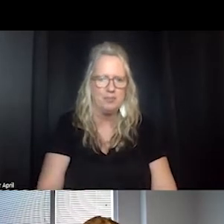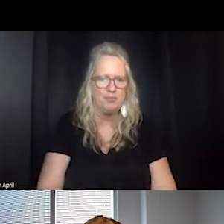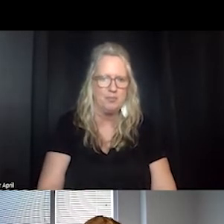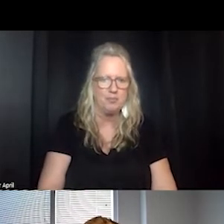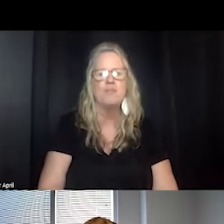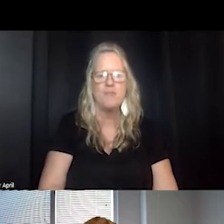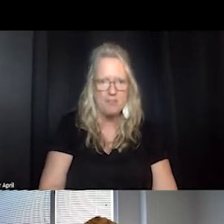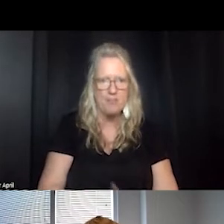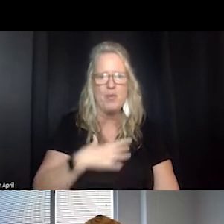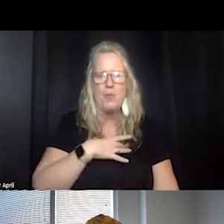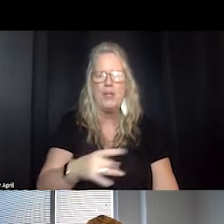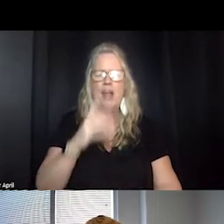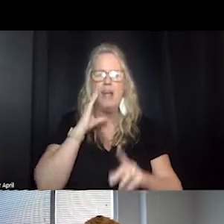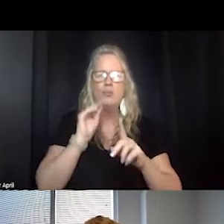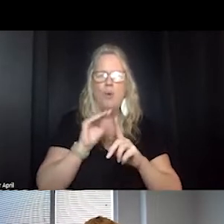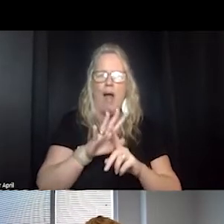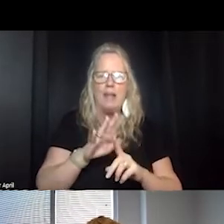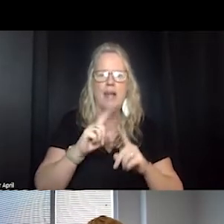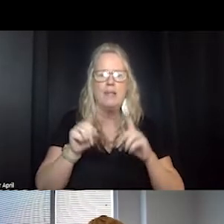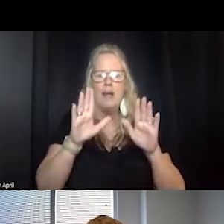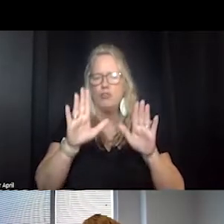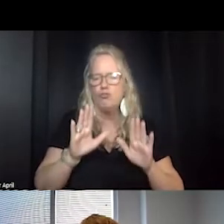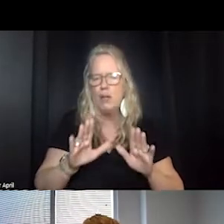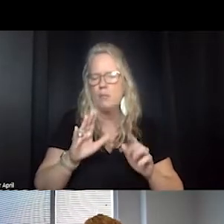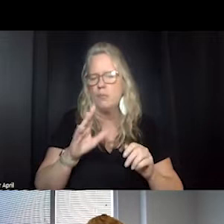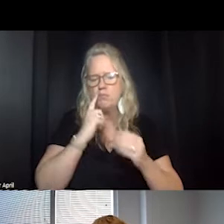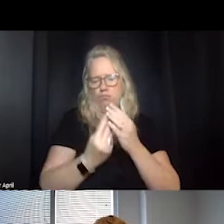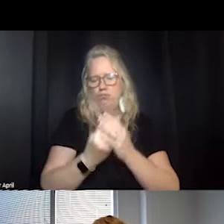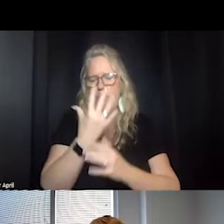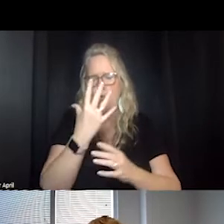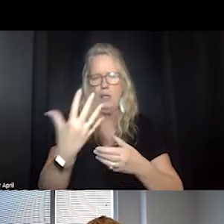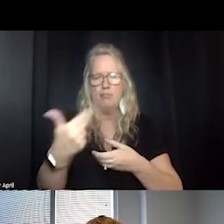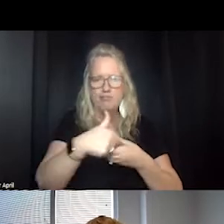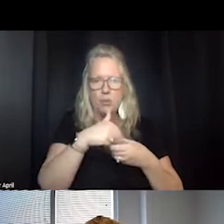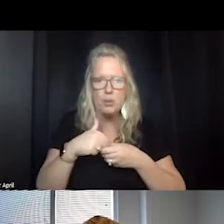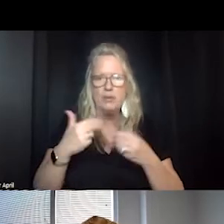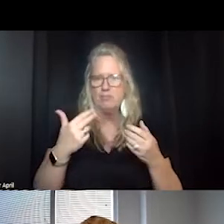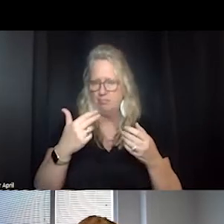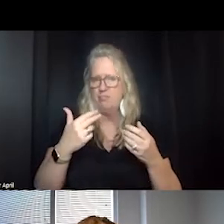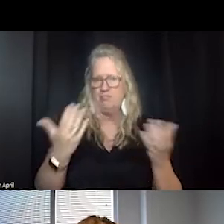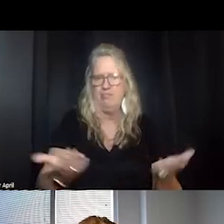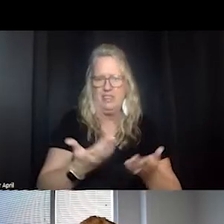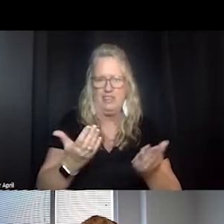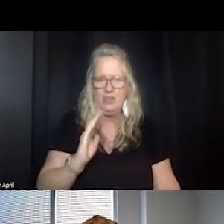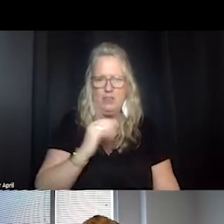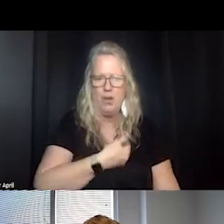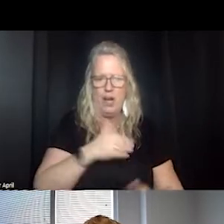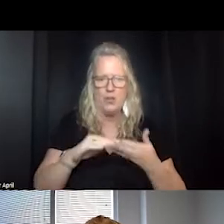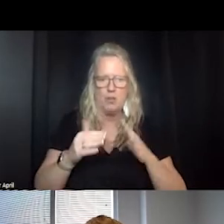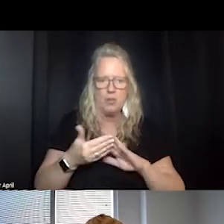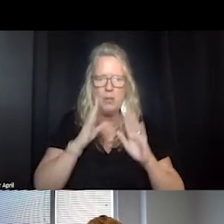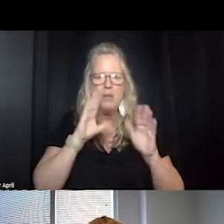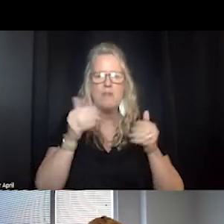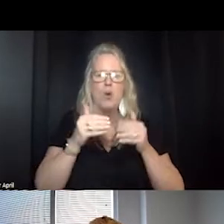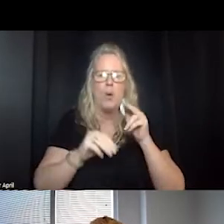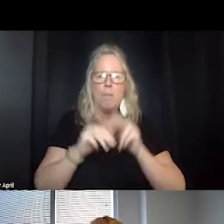As always, we like to highlight the incredible and growing participation we have in this community here, focused on